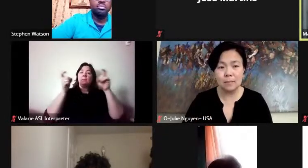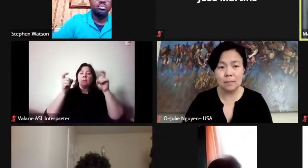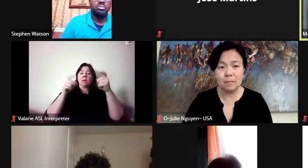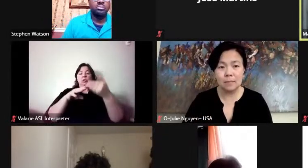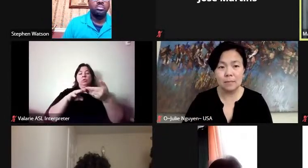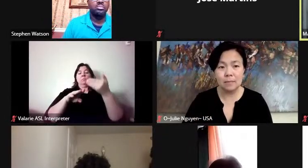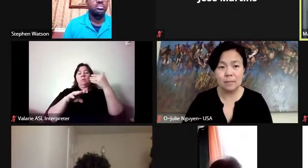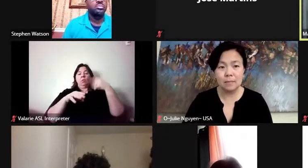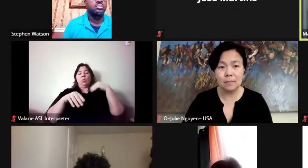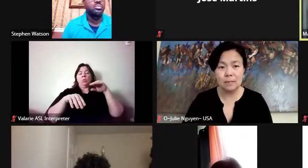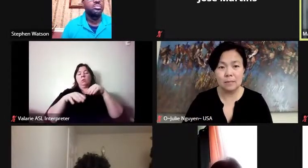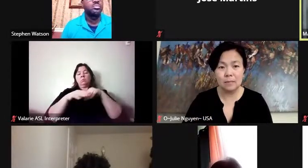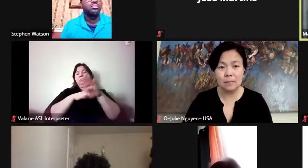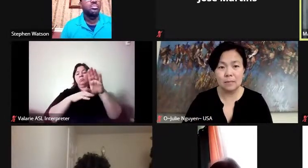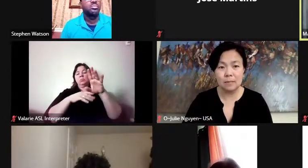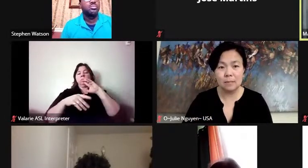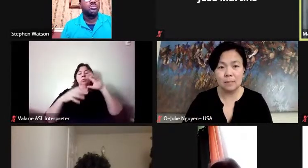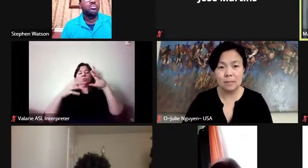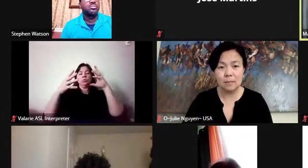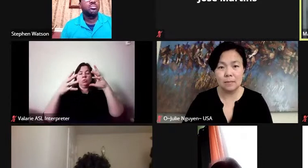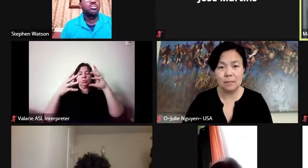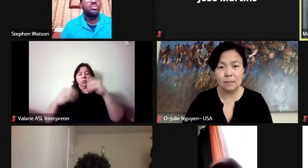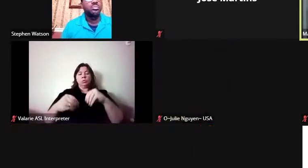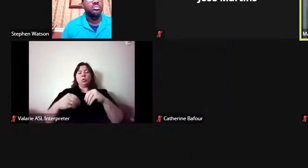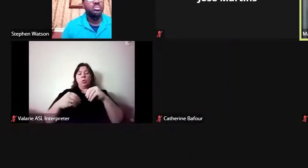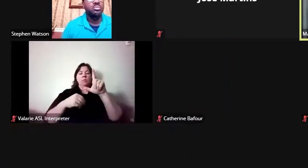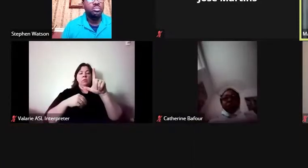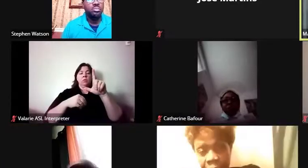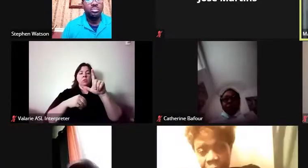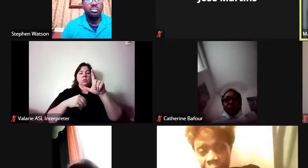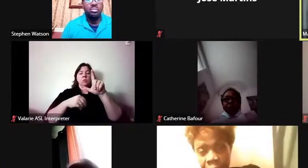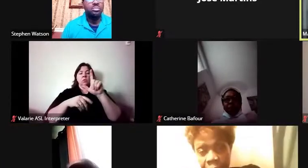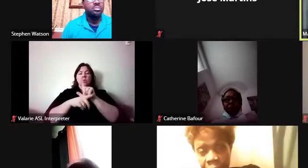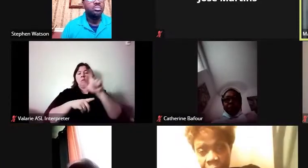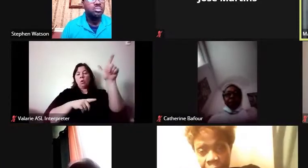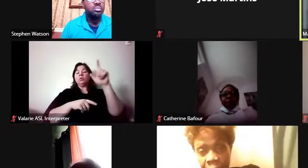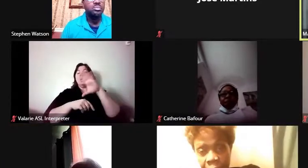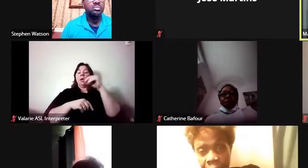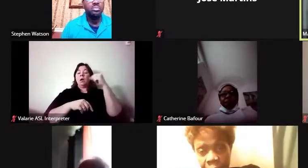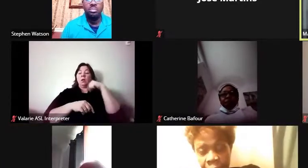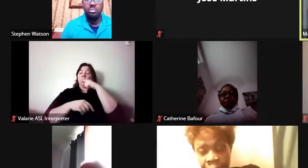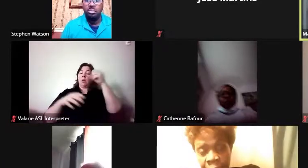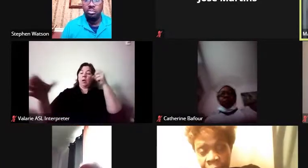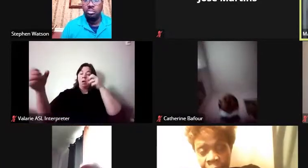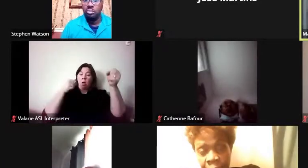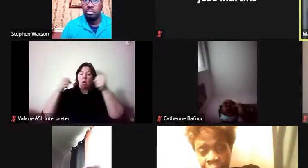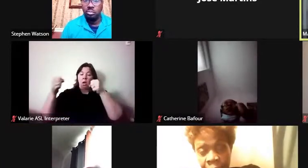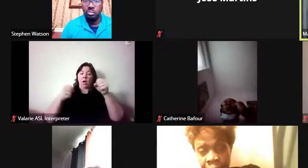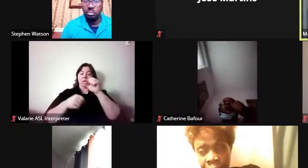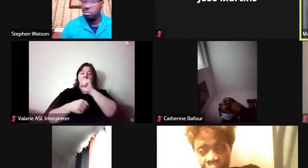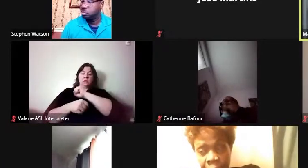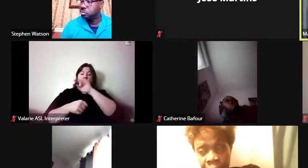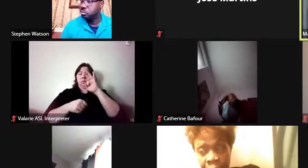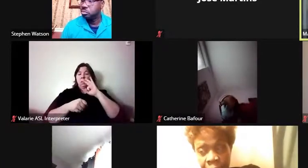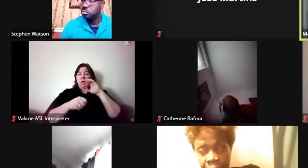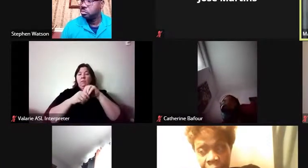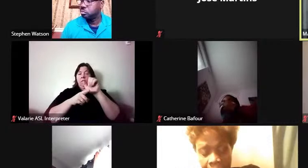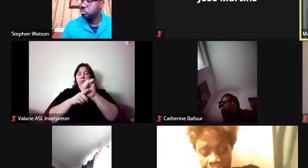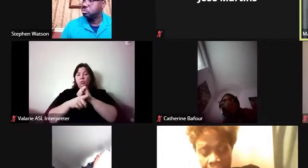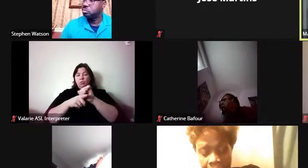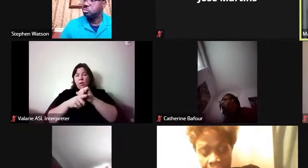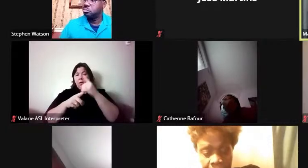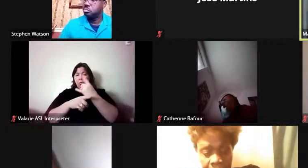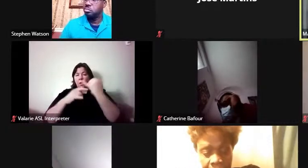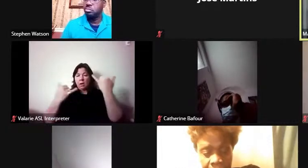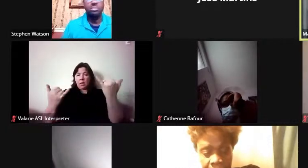we go into soft launch, and they have hired more staff, and those staff are now in training as well. So we have got a